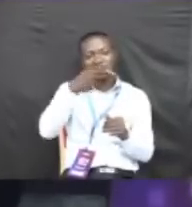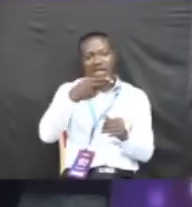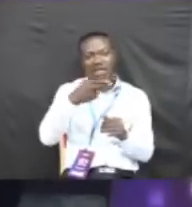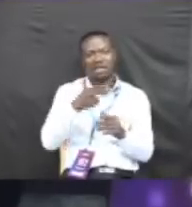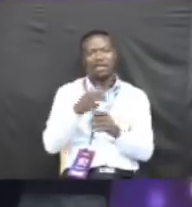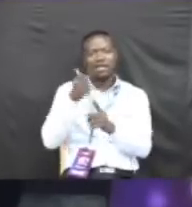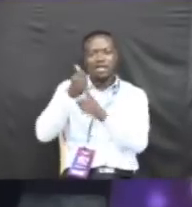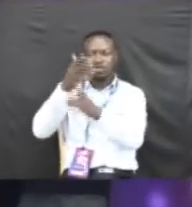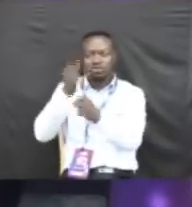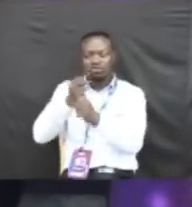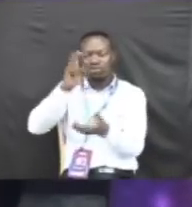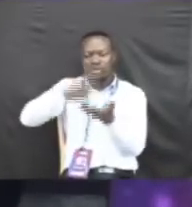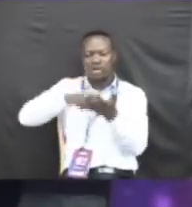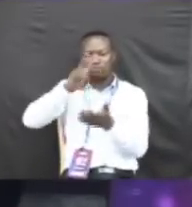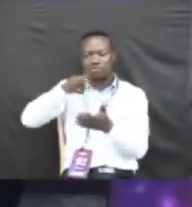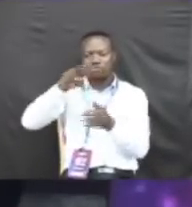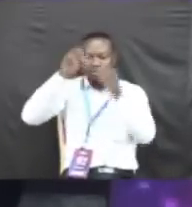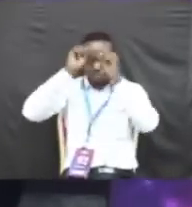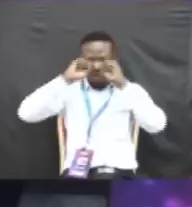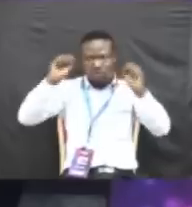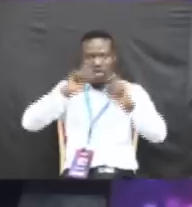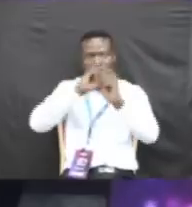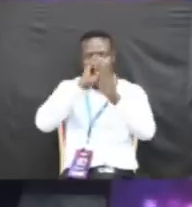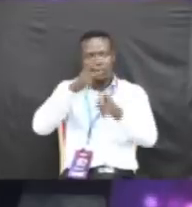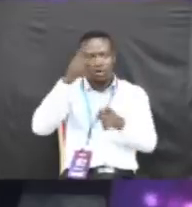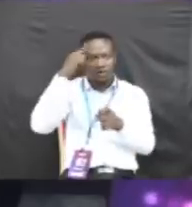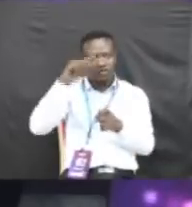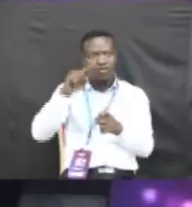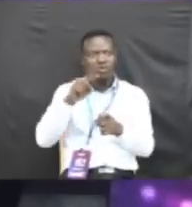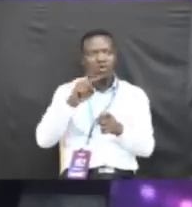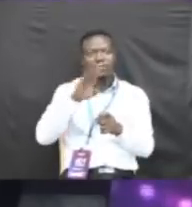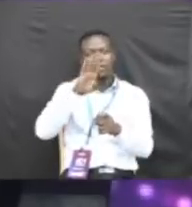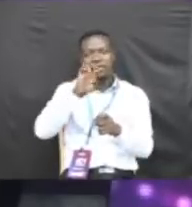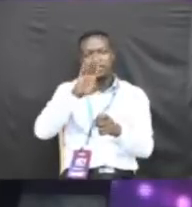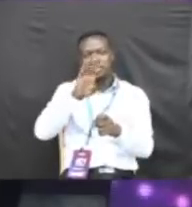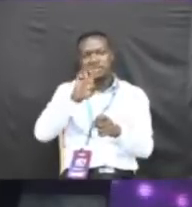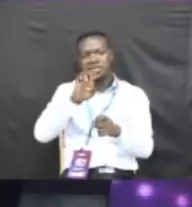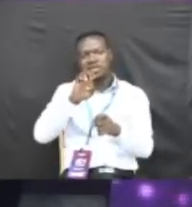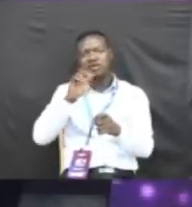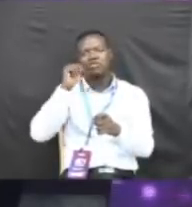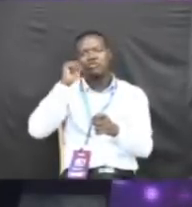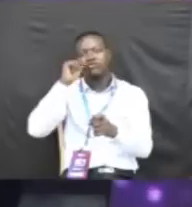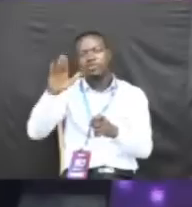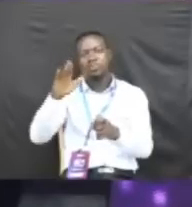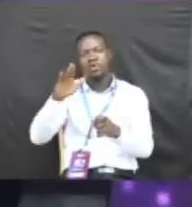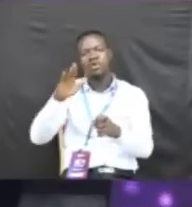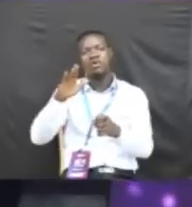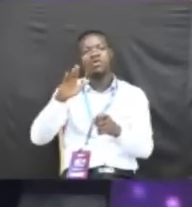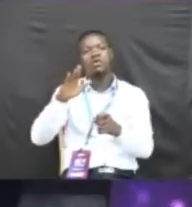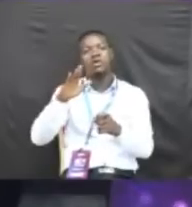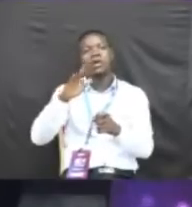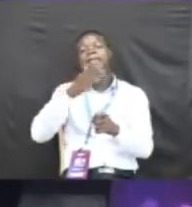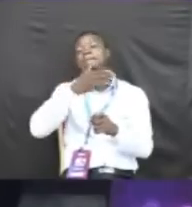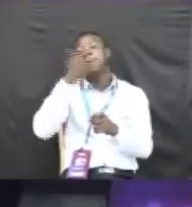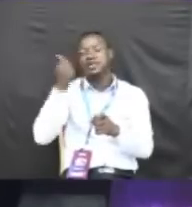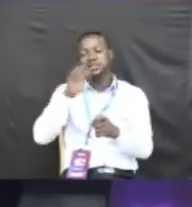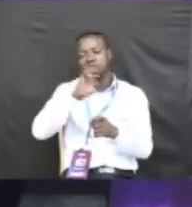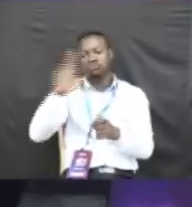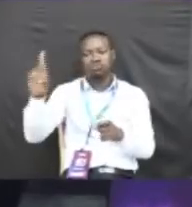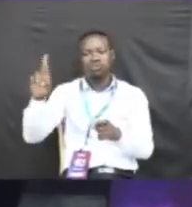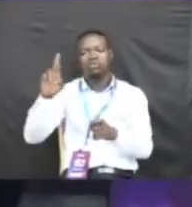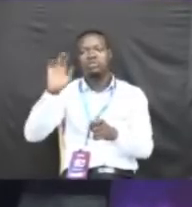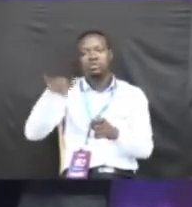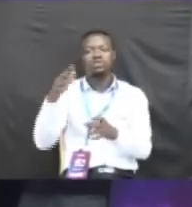received the 2022 presidential award for being the BC BC female candidate for the eastern